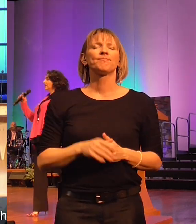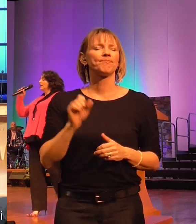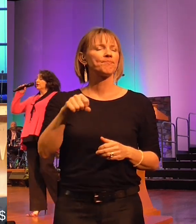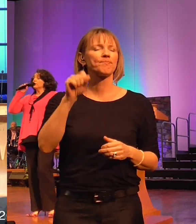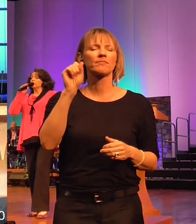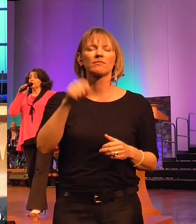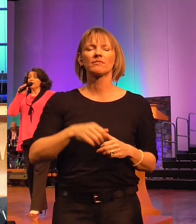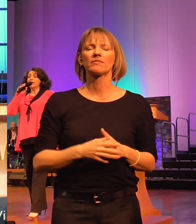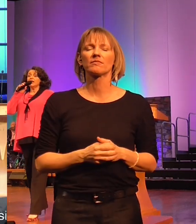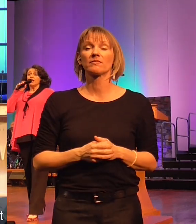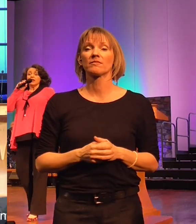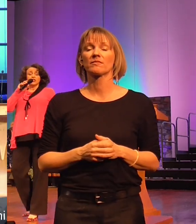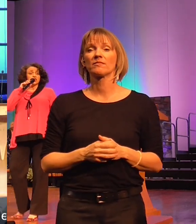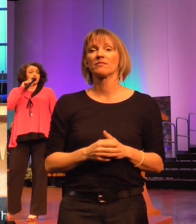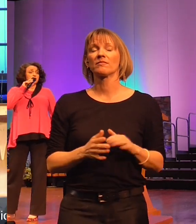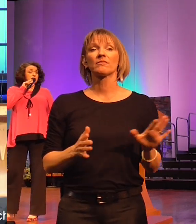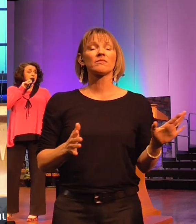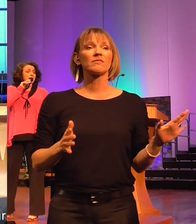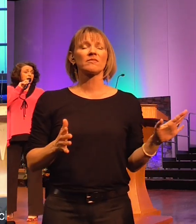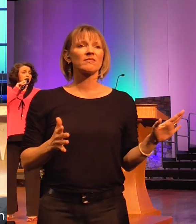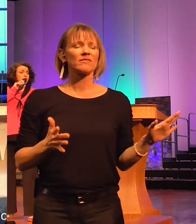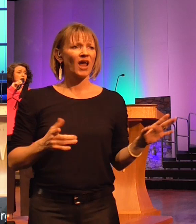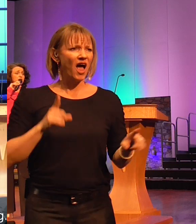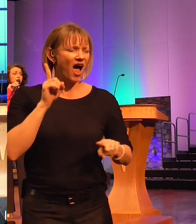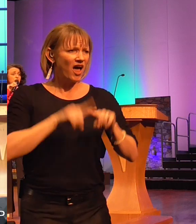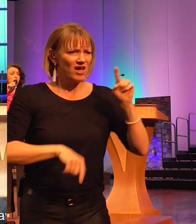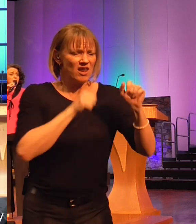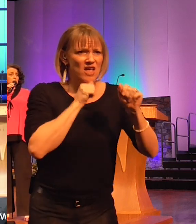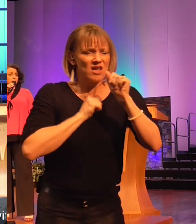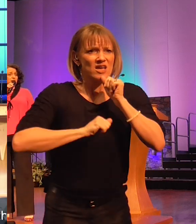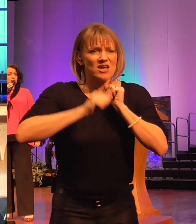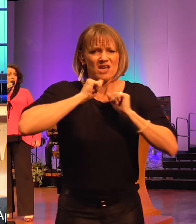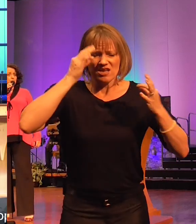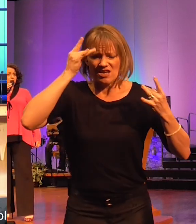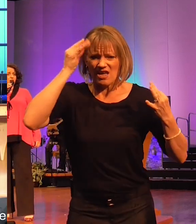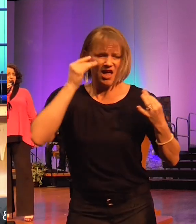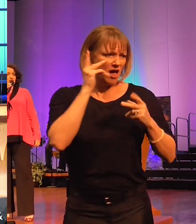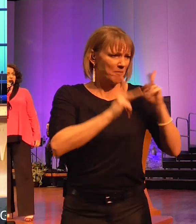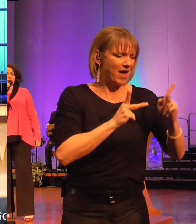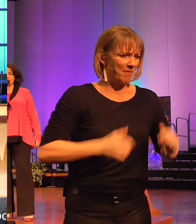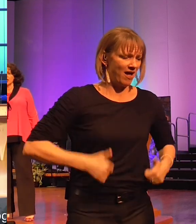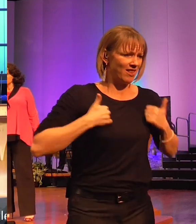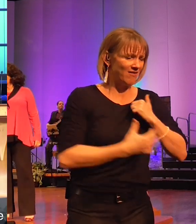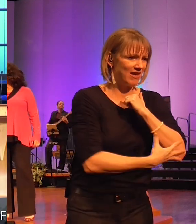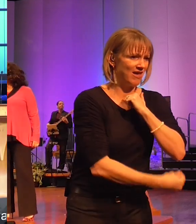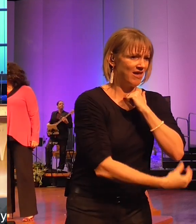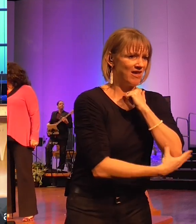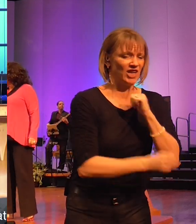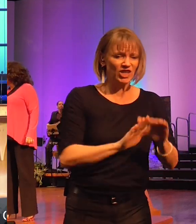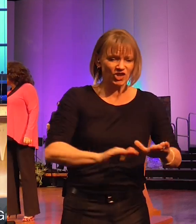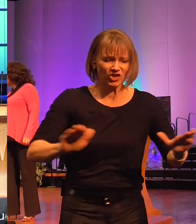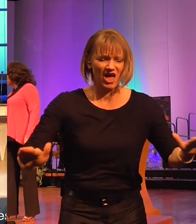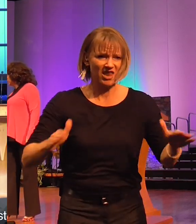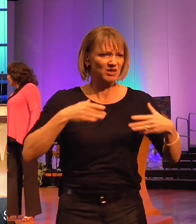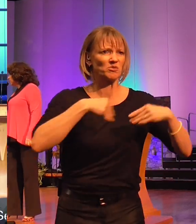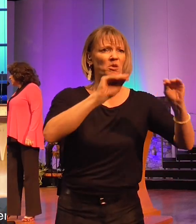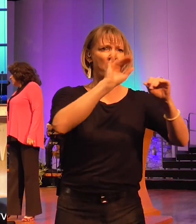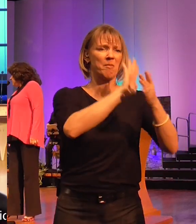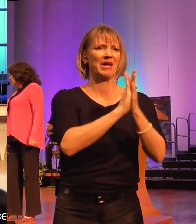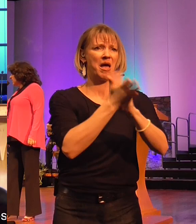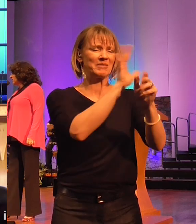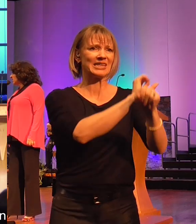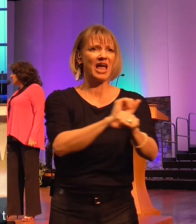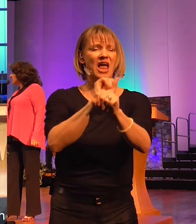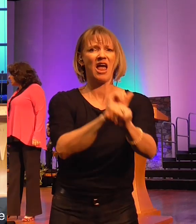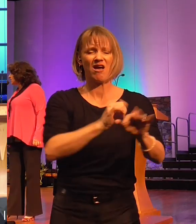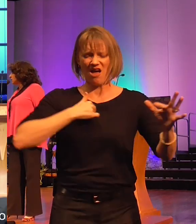Yeah. Well, I just couldn't bear the thought of people living in poverty, children sold into slavery.